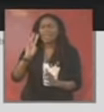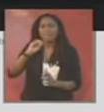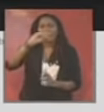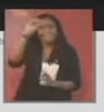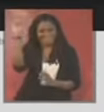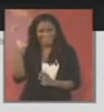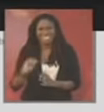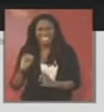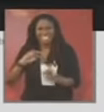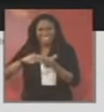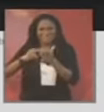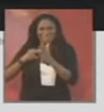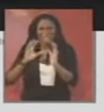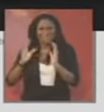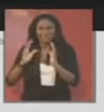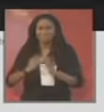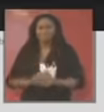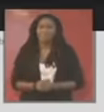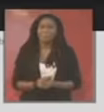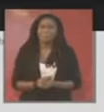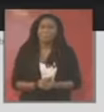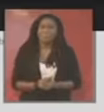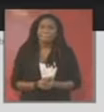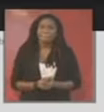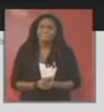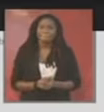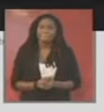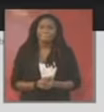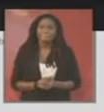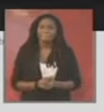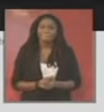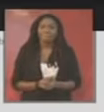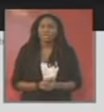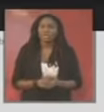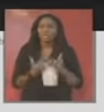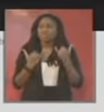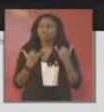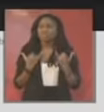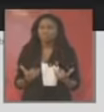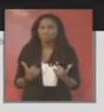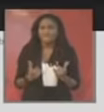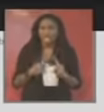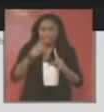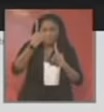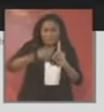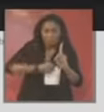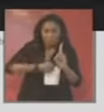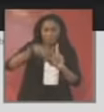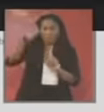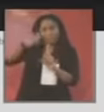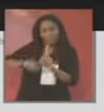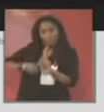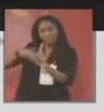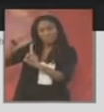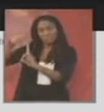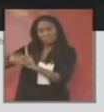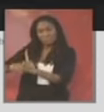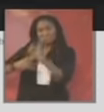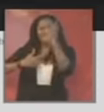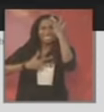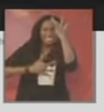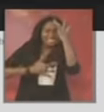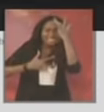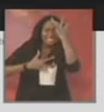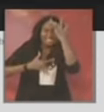1.77% at that point in time. The numbers or the figures by month for 2020 are displayed